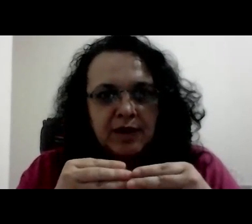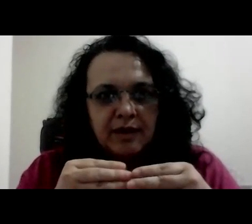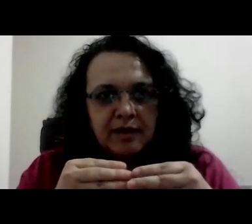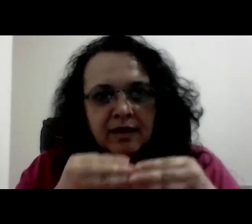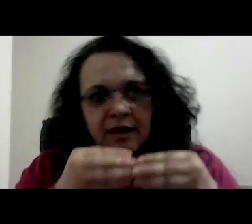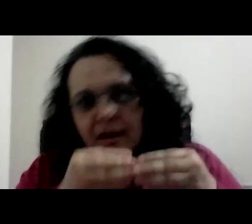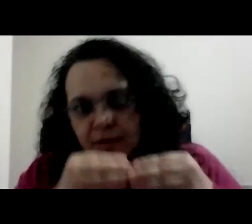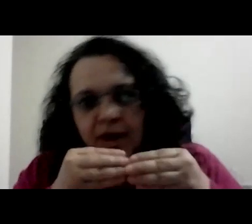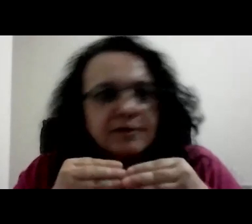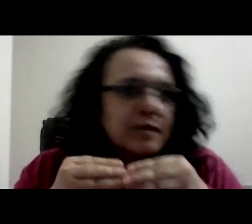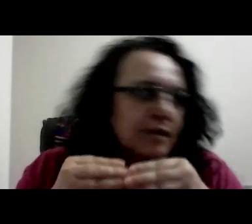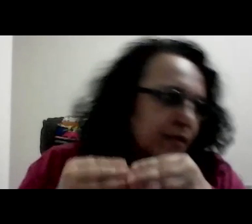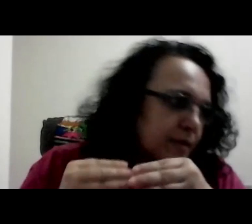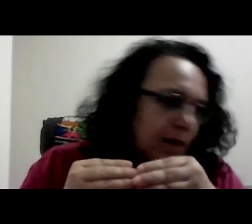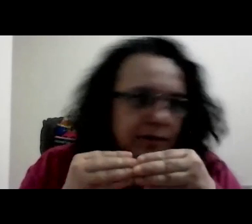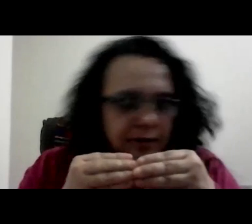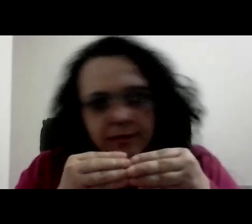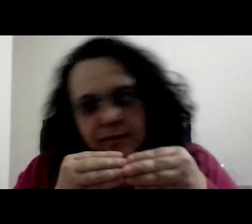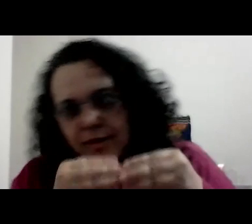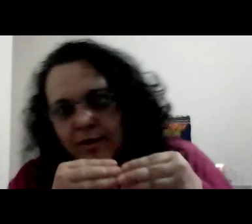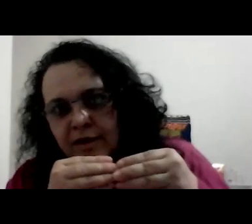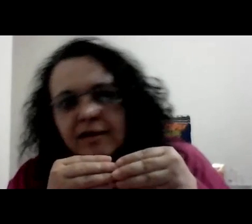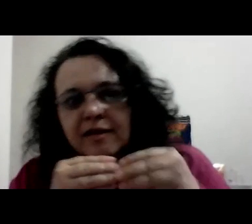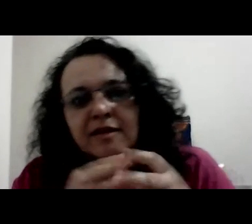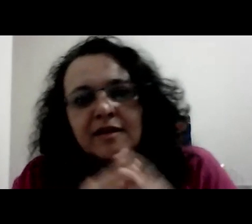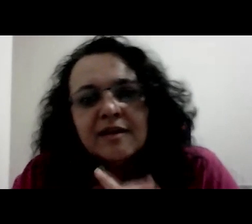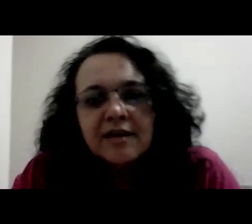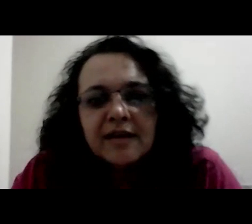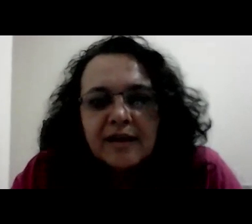joined together, and you had to go from one to the other.